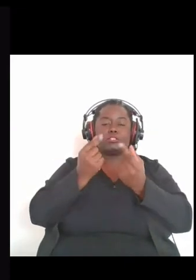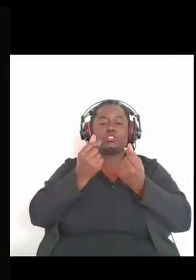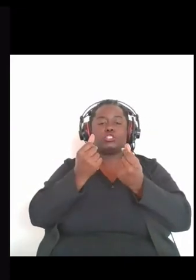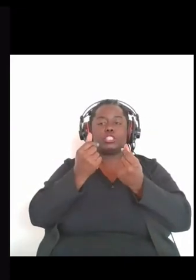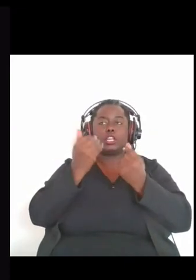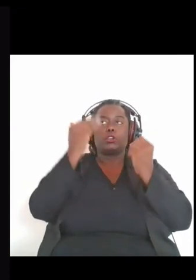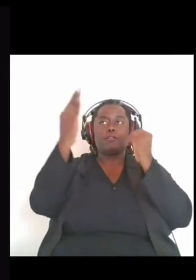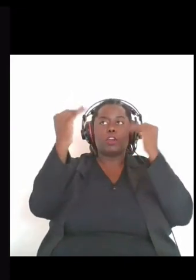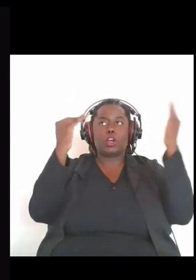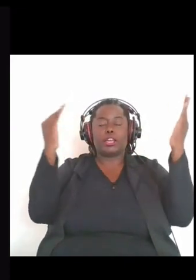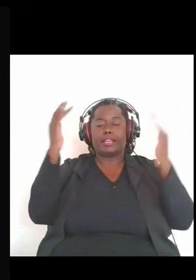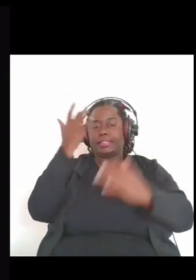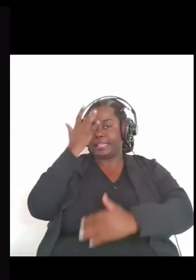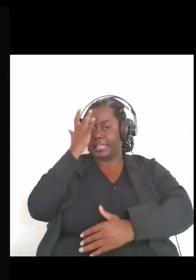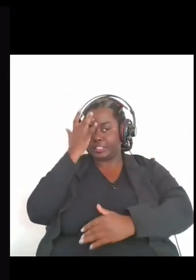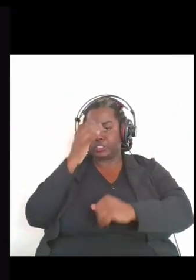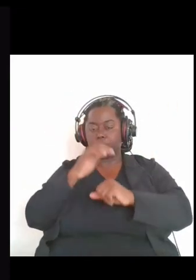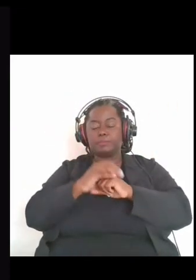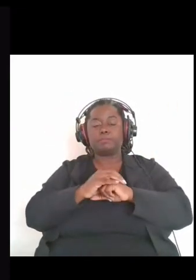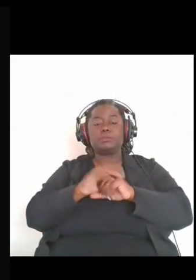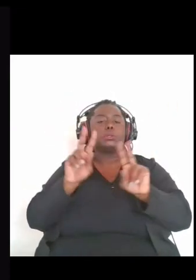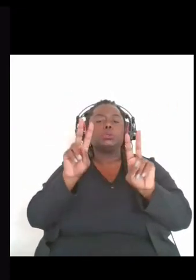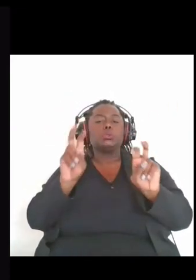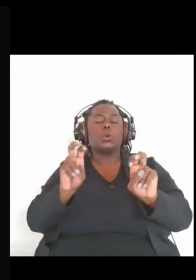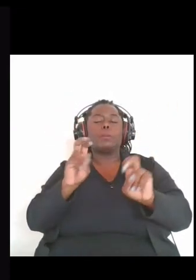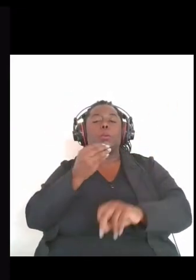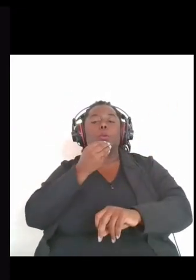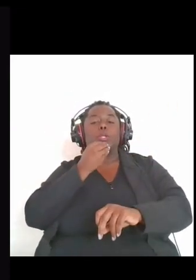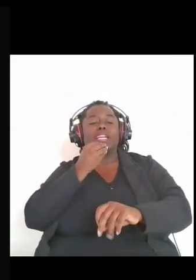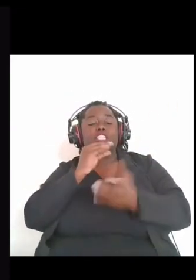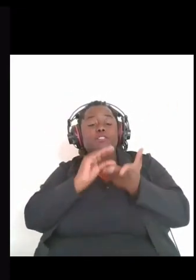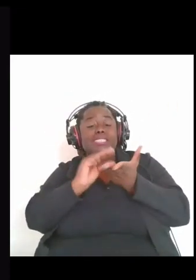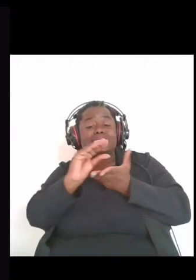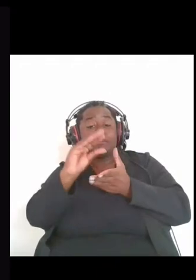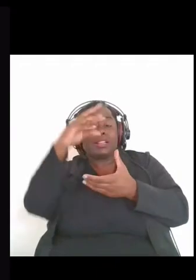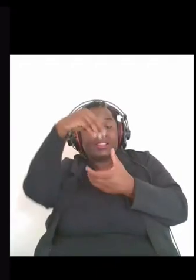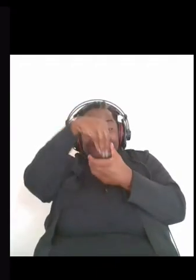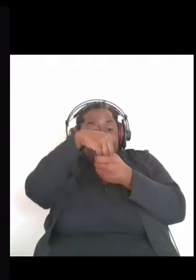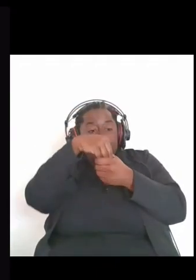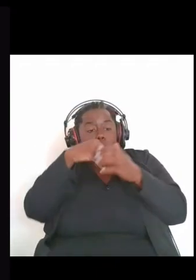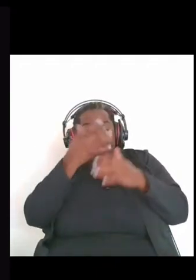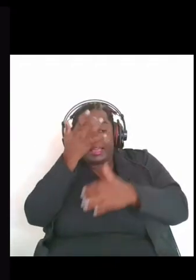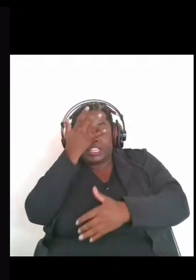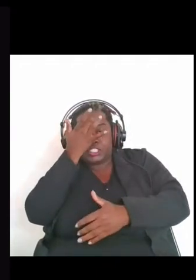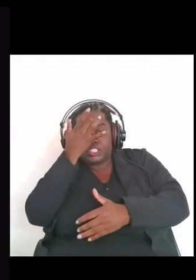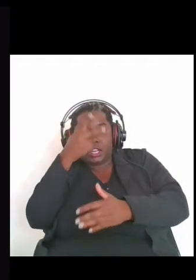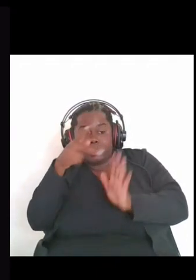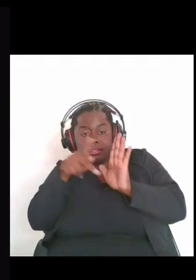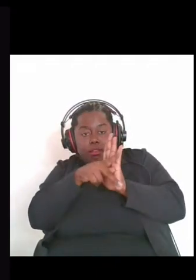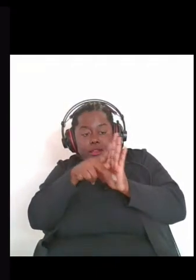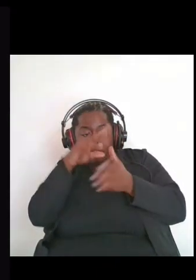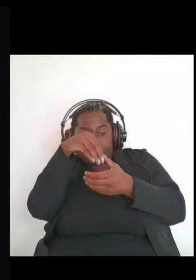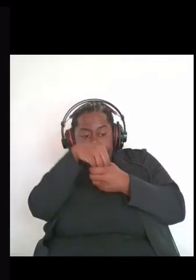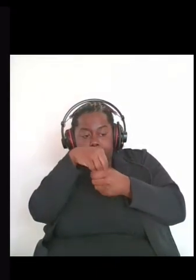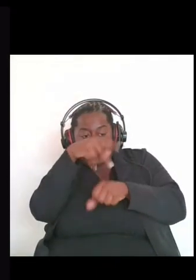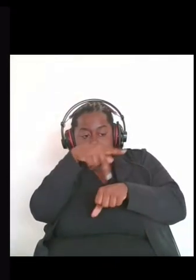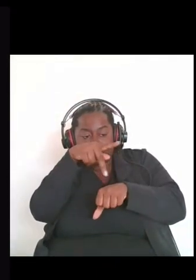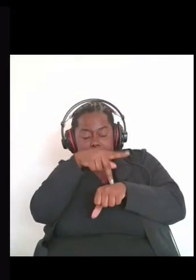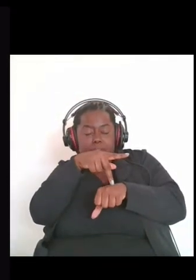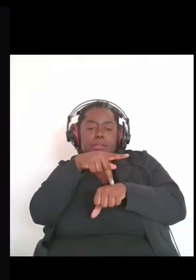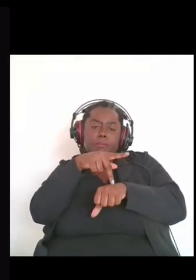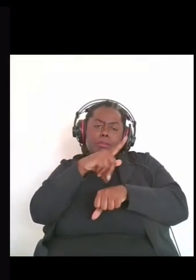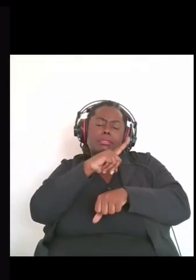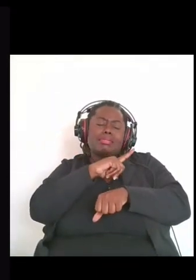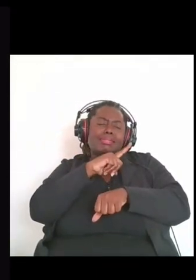India the appreciation for the Arts itself is very very poor here so and and